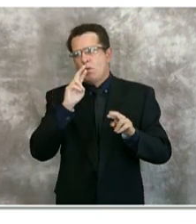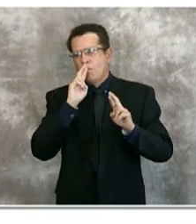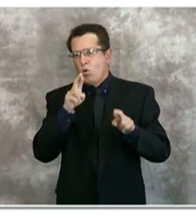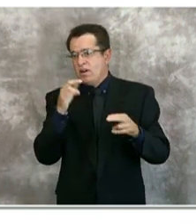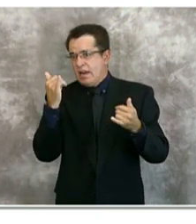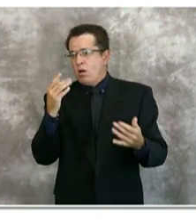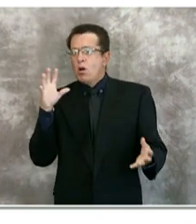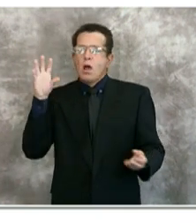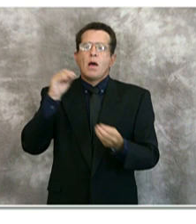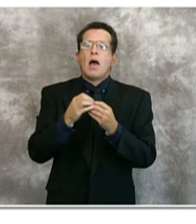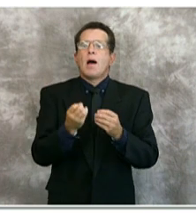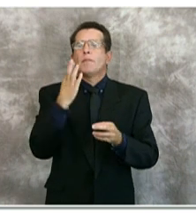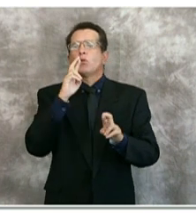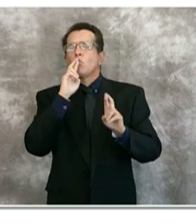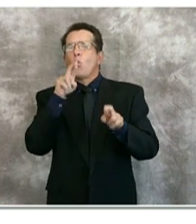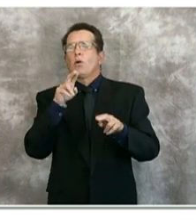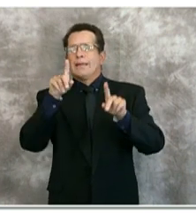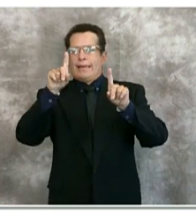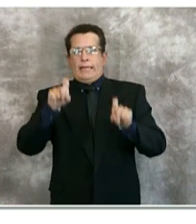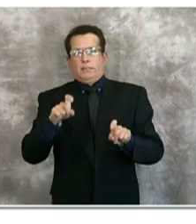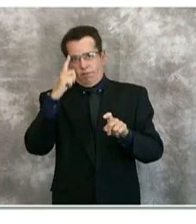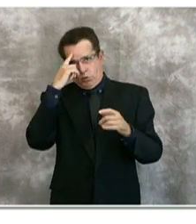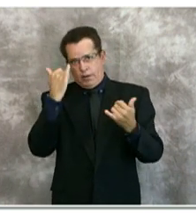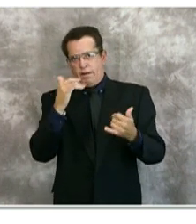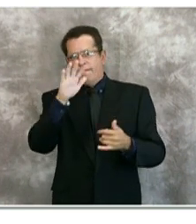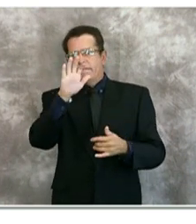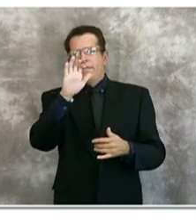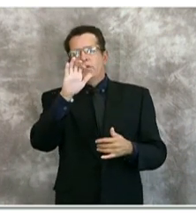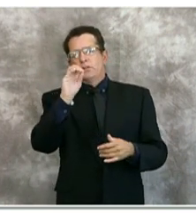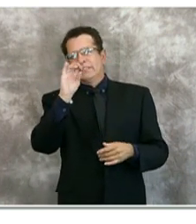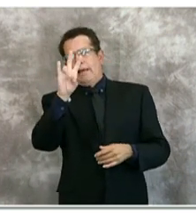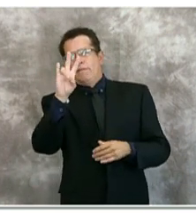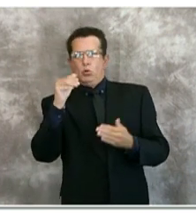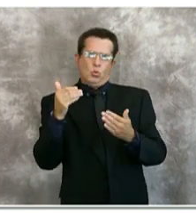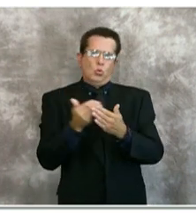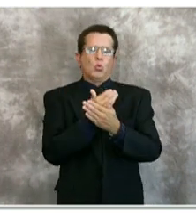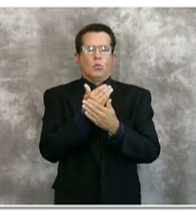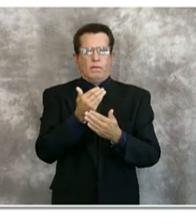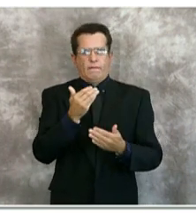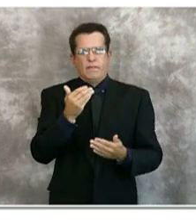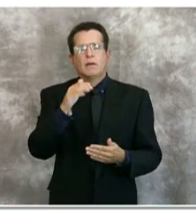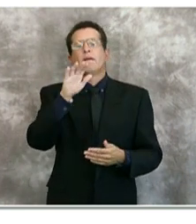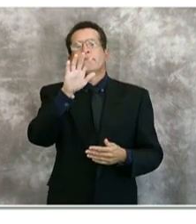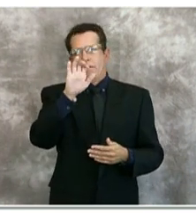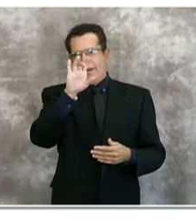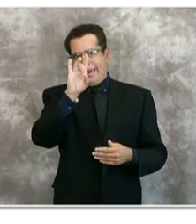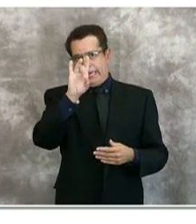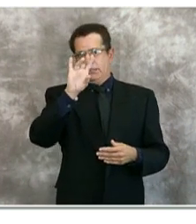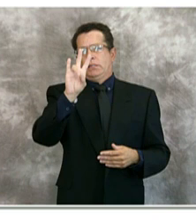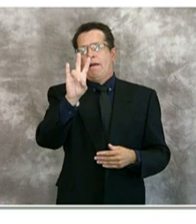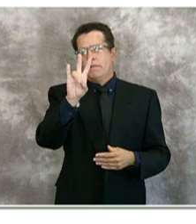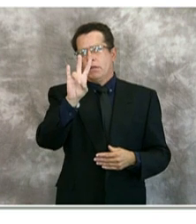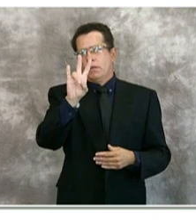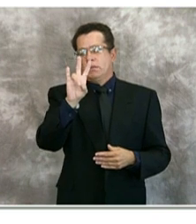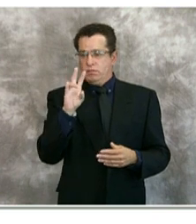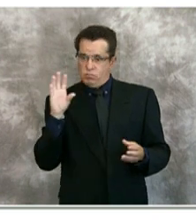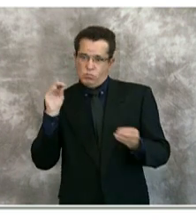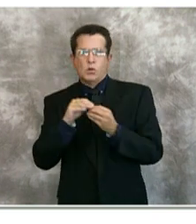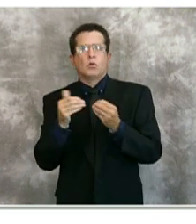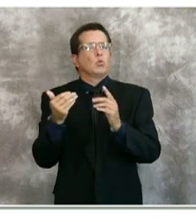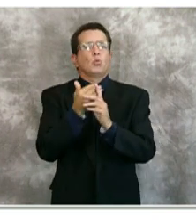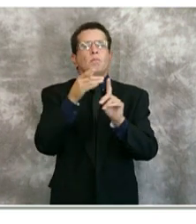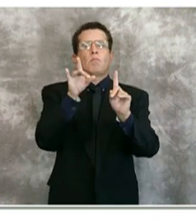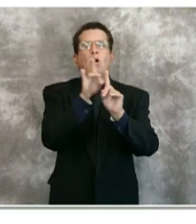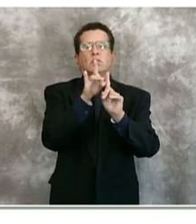today, 587 new positive cases reported today. That is 7% of all